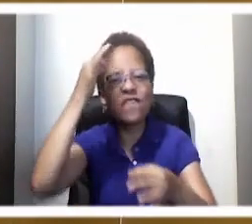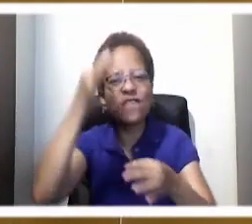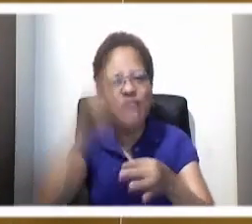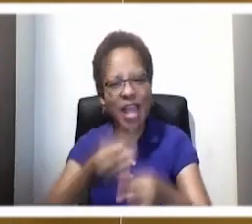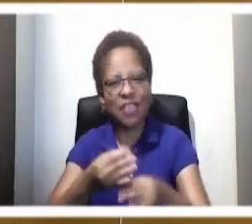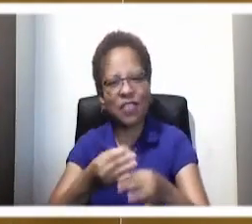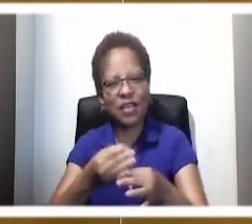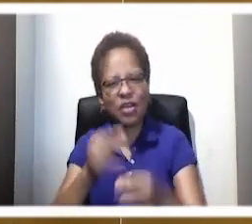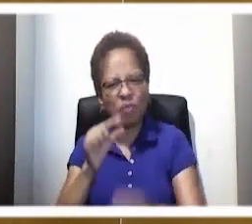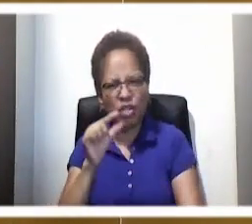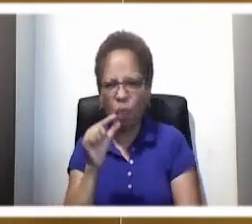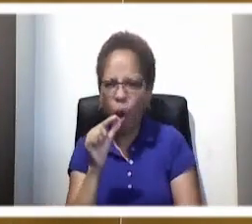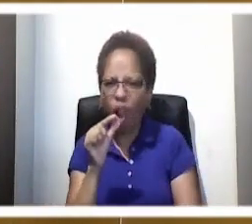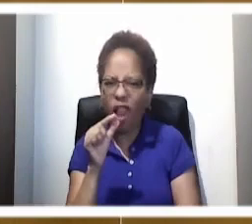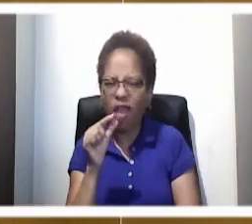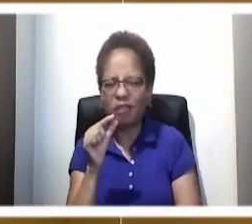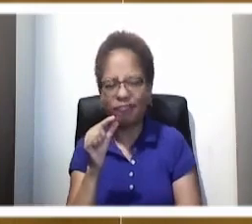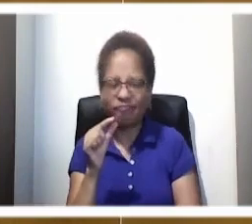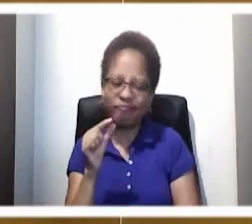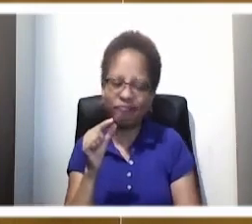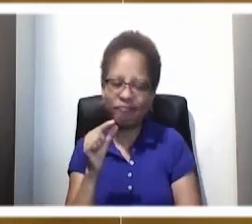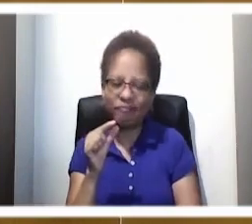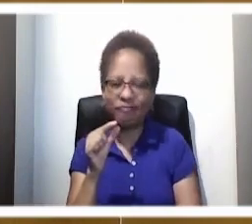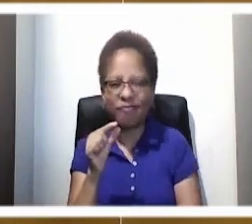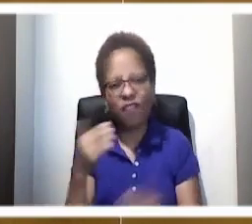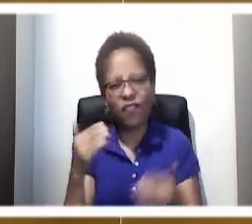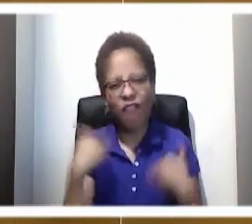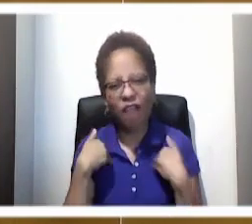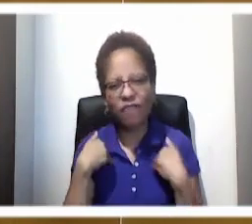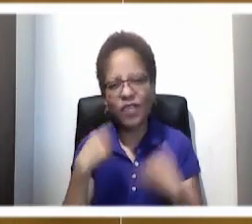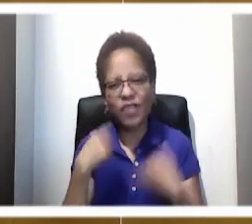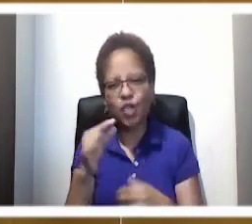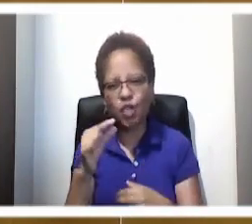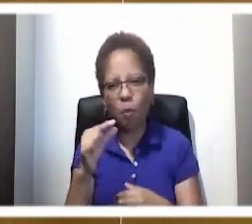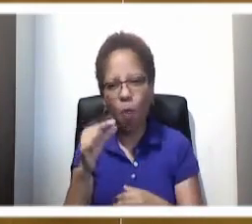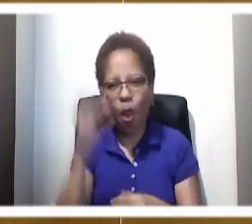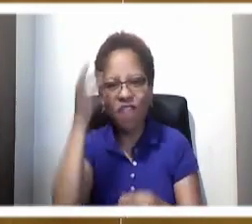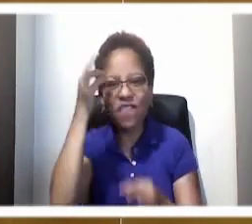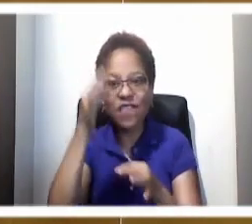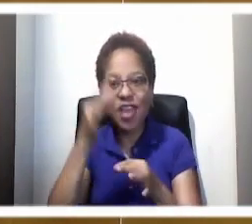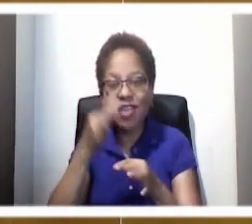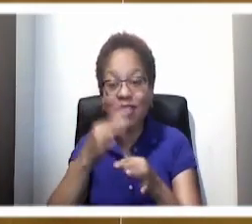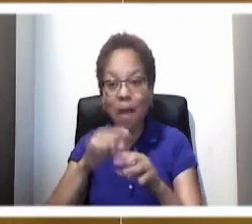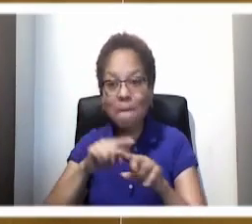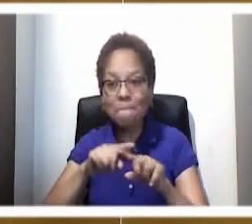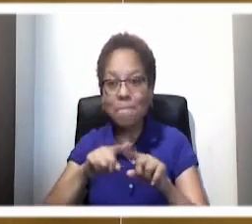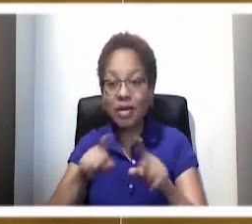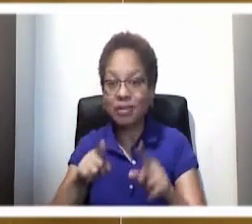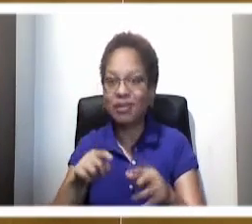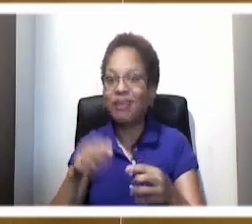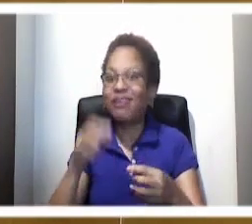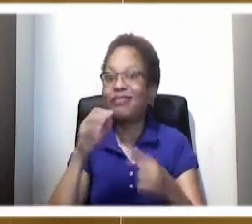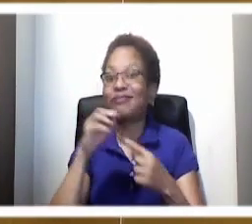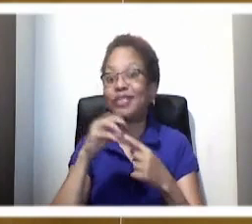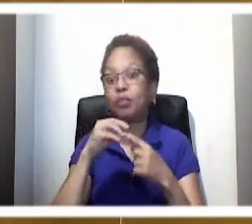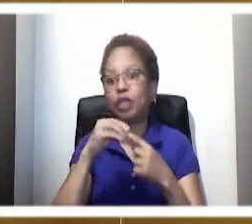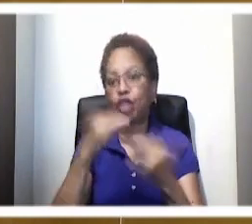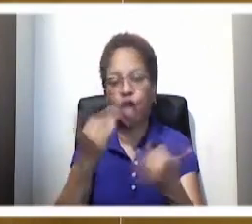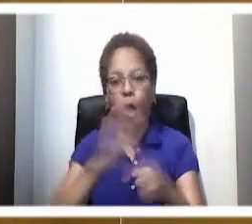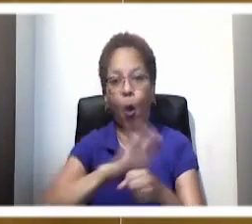faith in a charcoal, during these COVID times, we need to spend